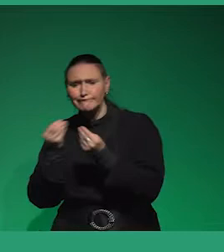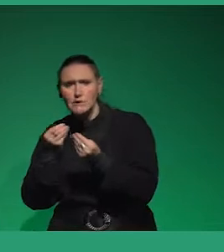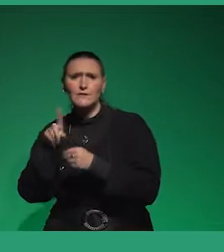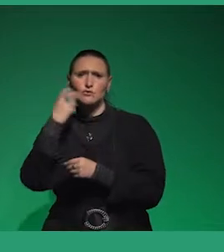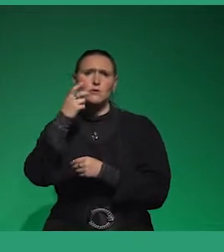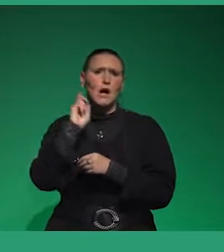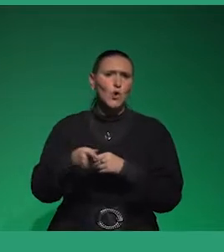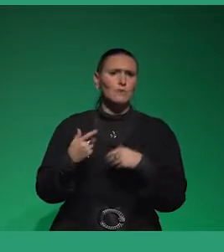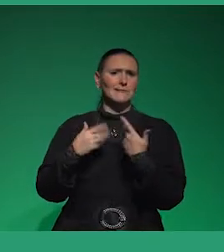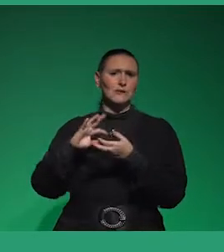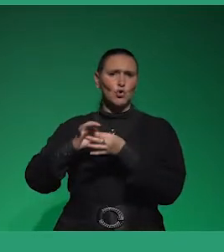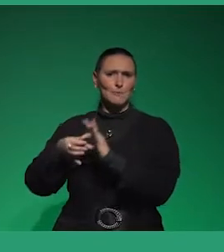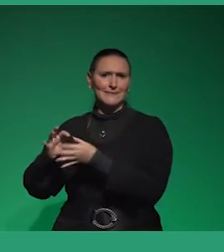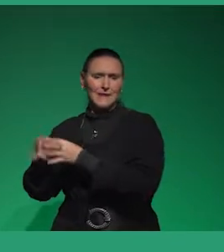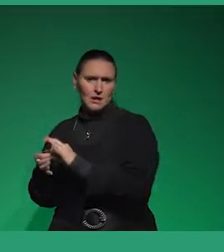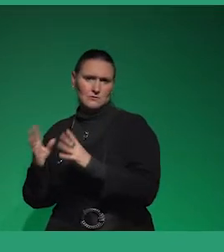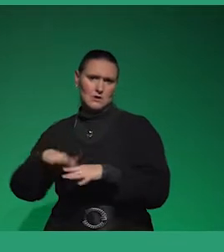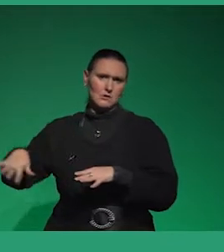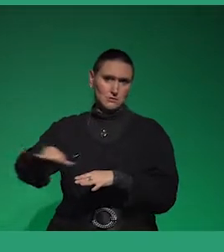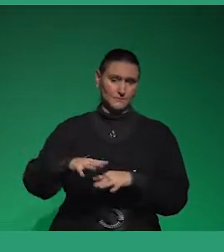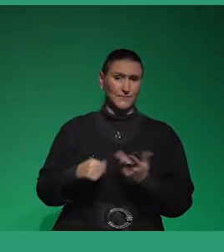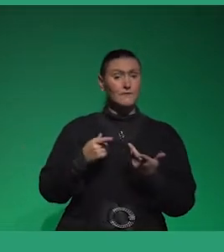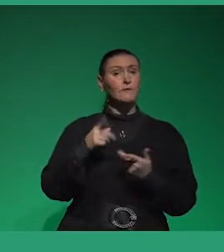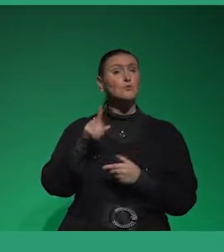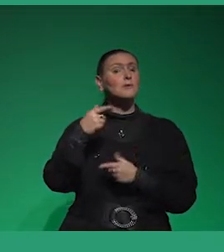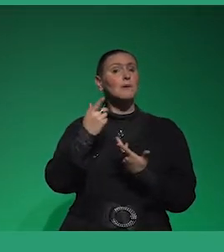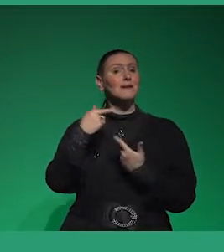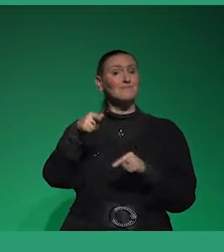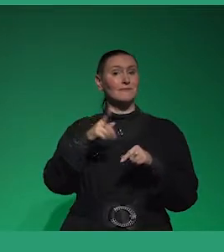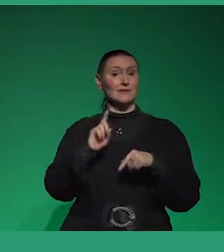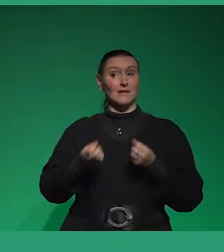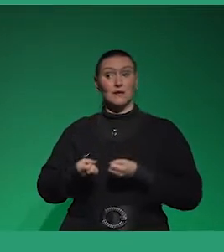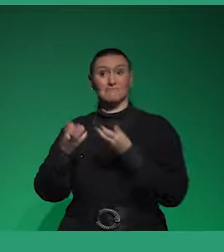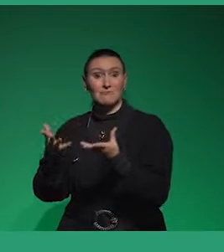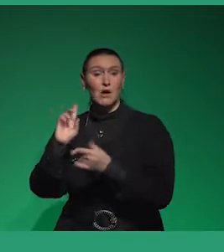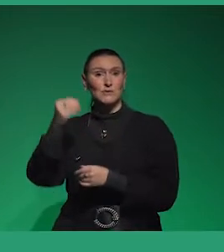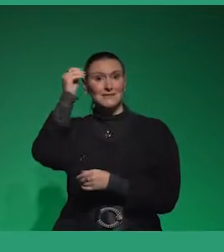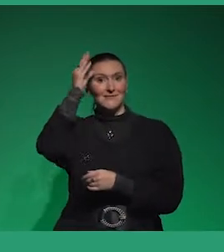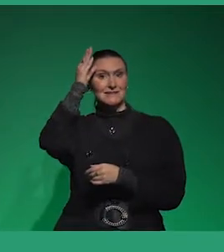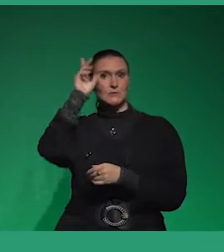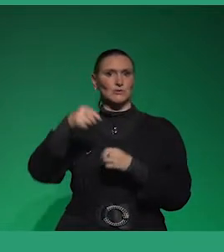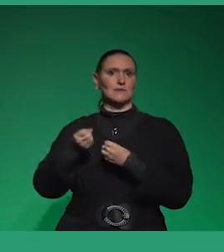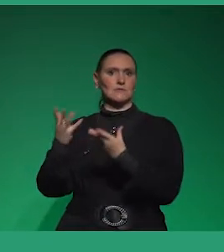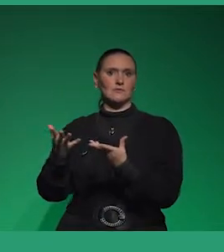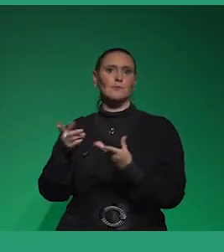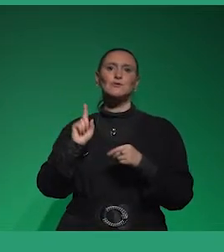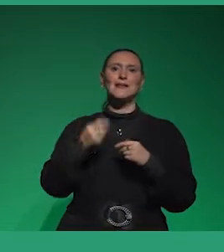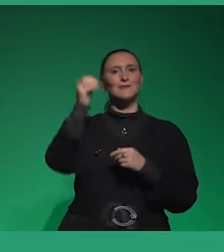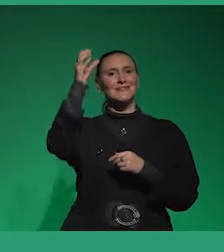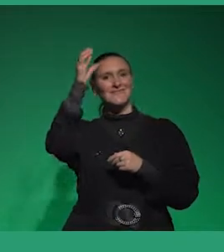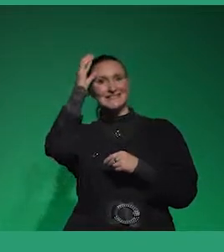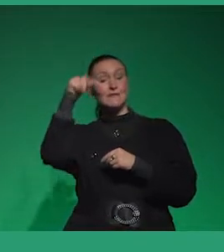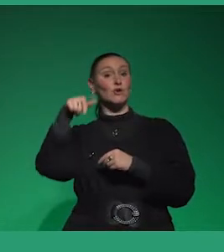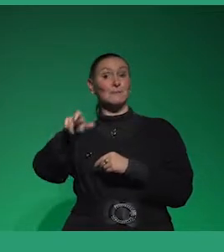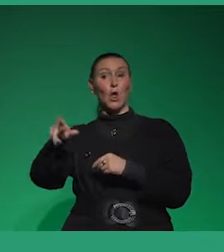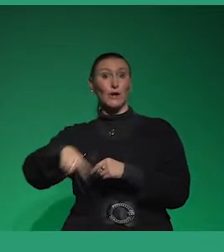and we need to share knowledge, because only with the combined expertise from the local population,